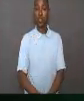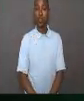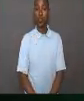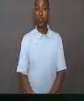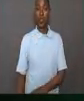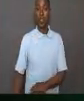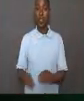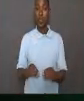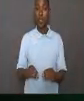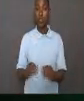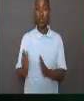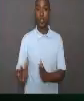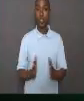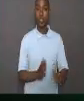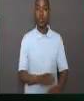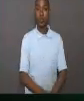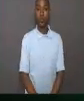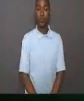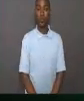Students, let's get ready.